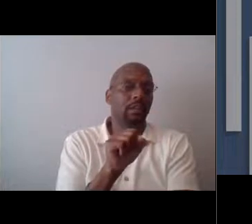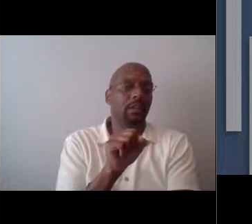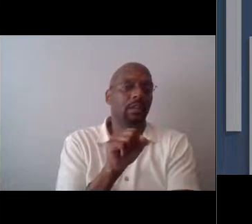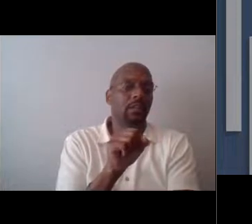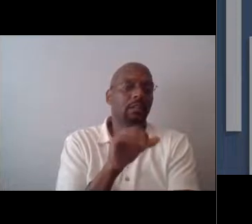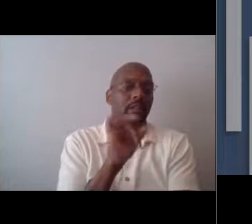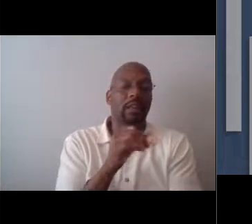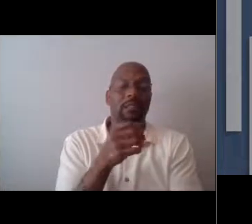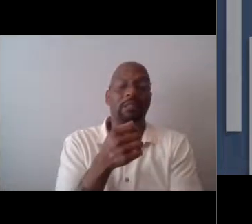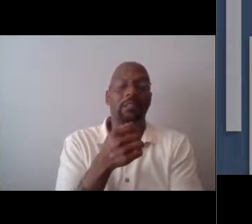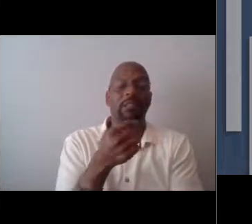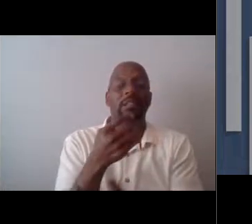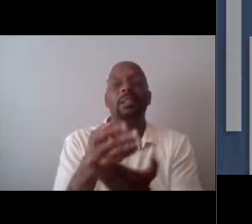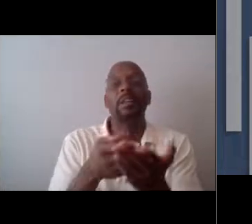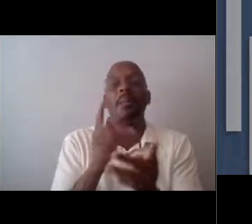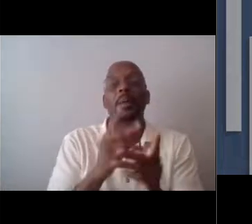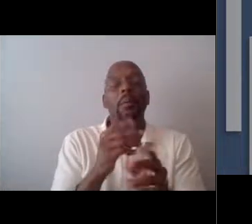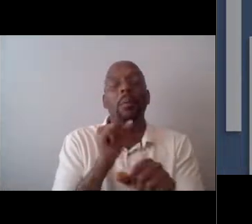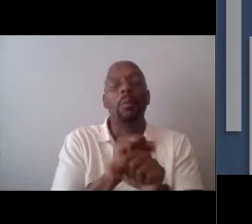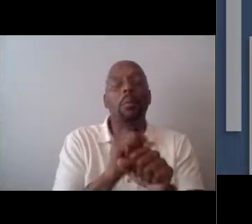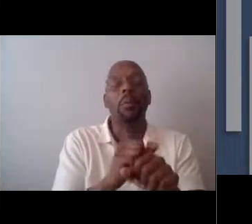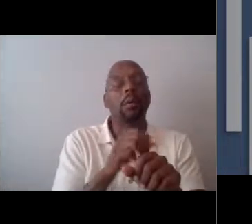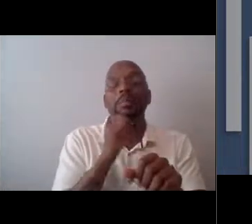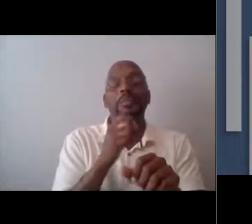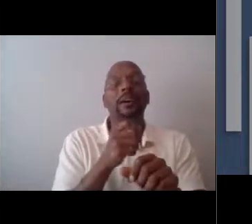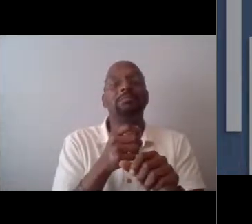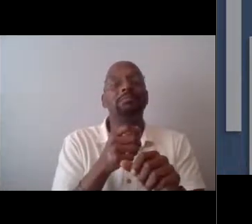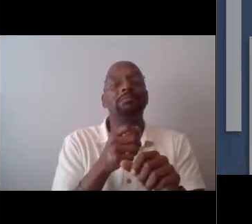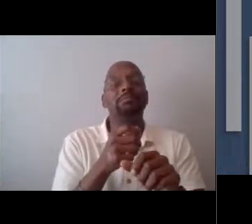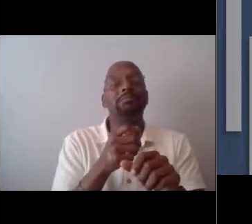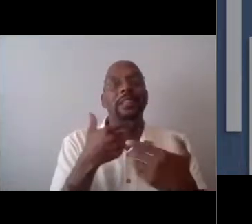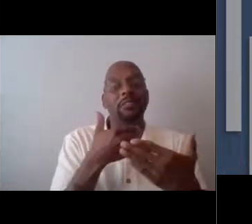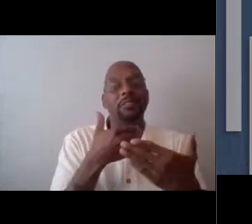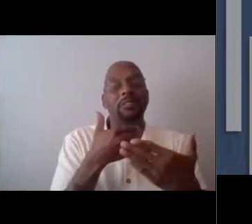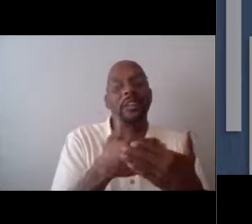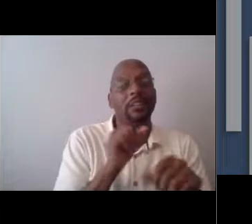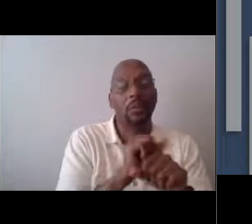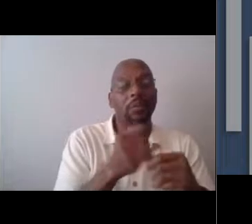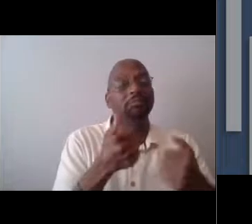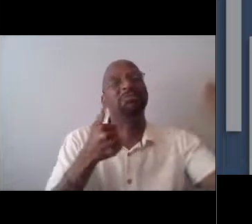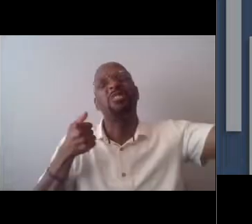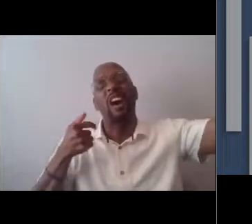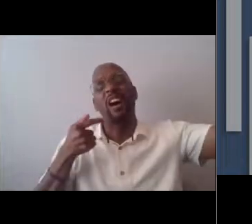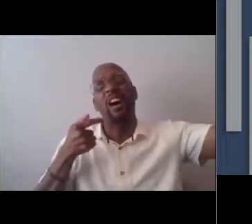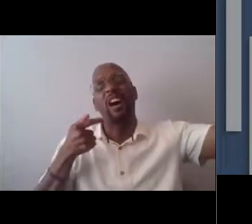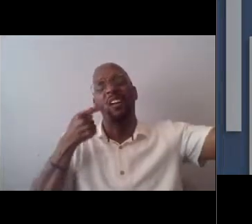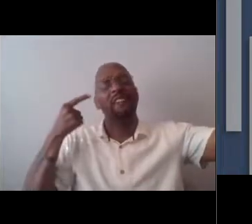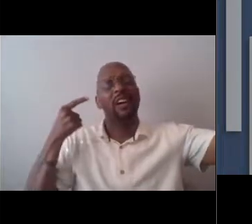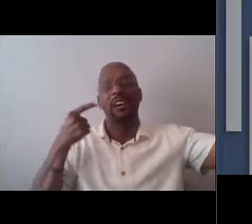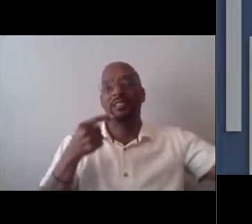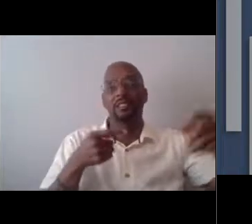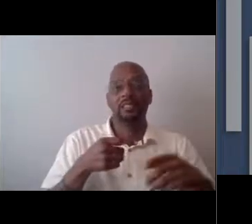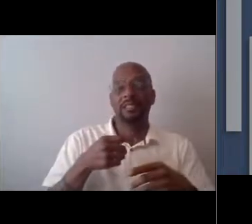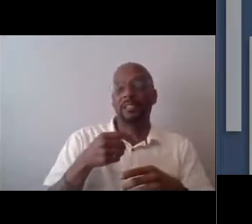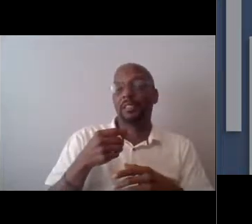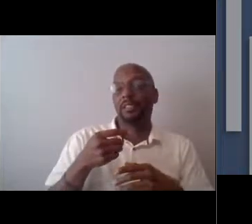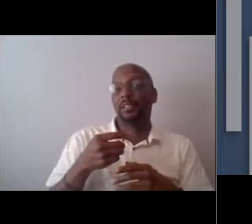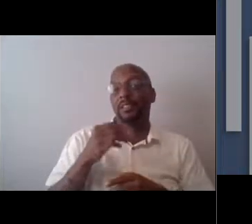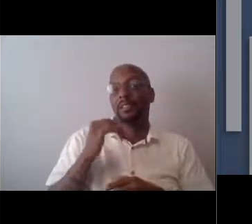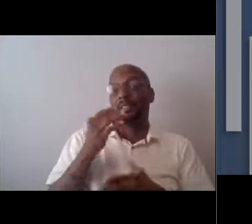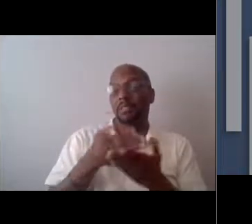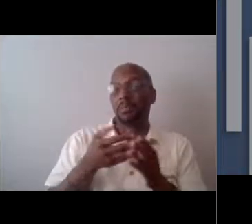struggle there. Anyway, some of those communities are purposefully away from everything, and